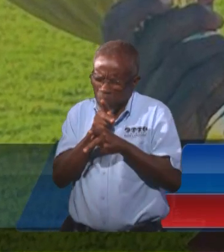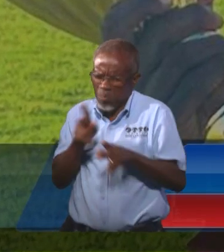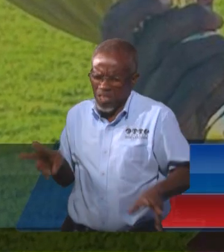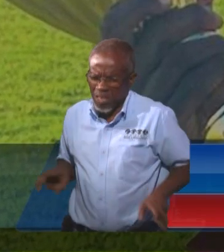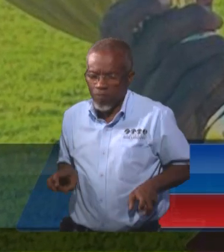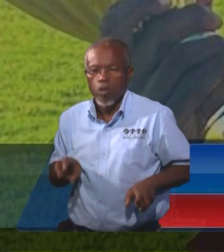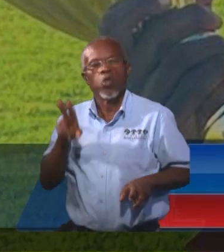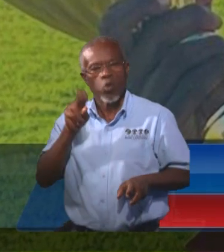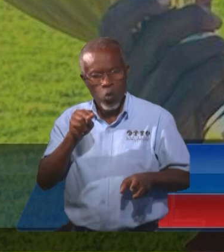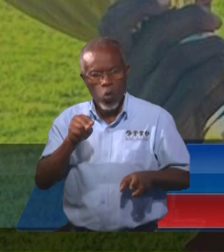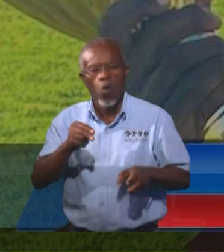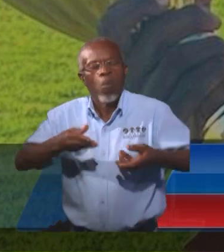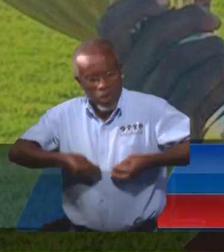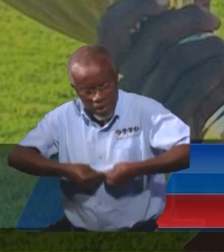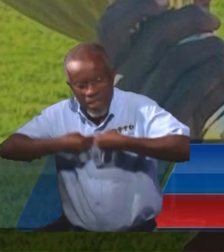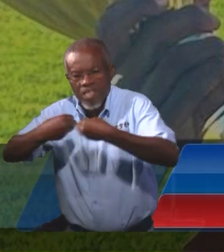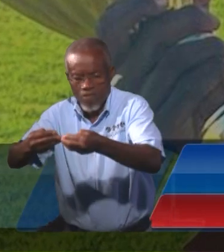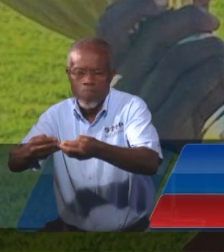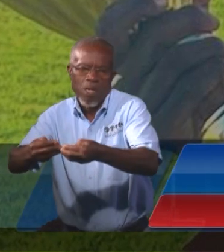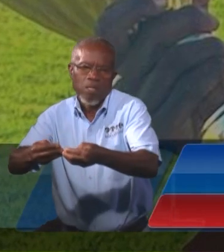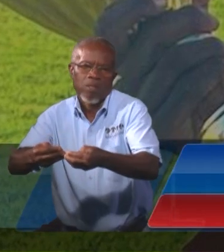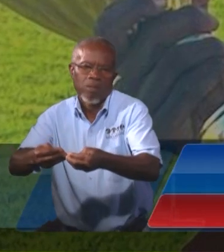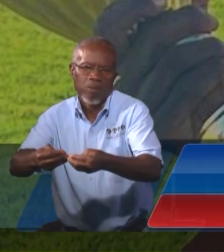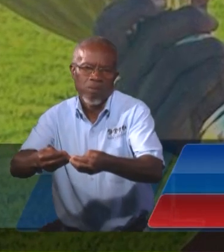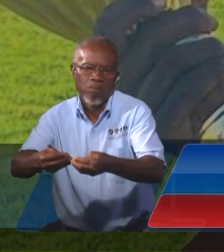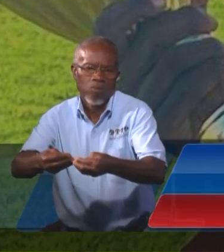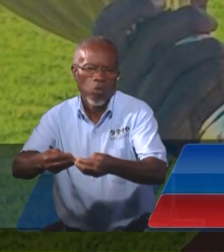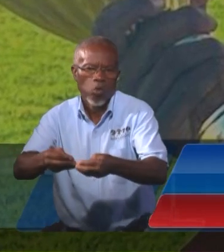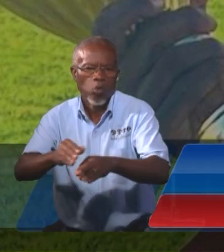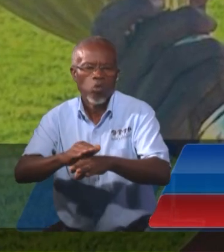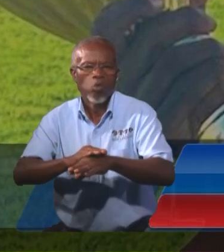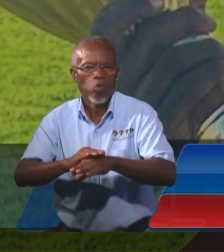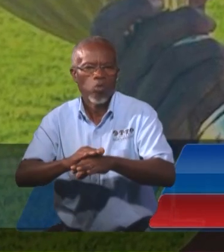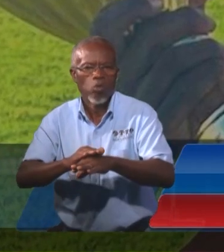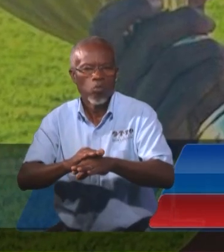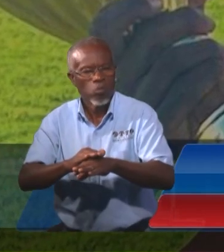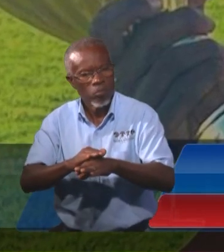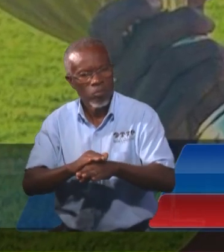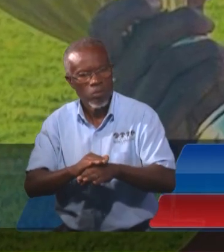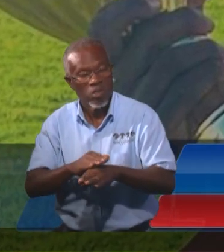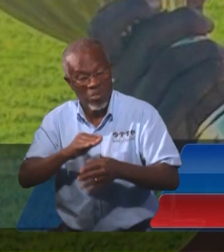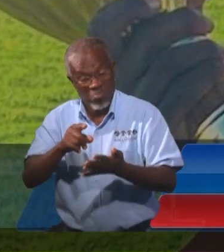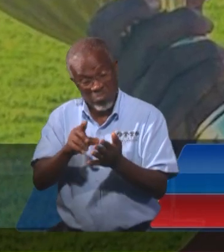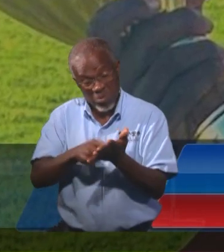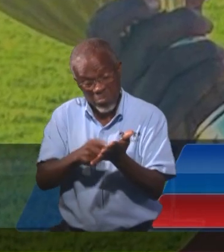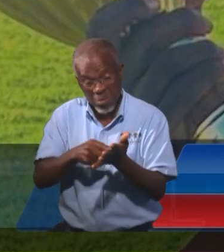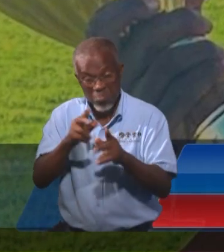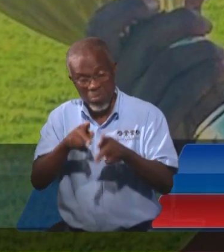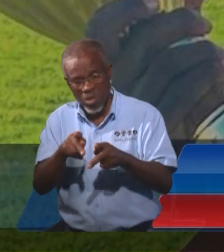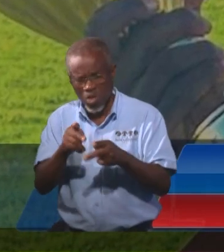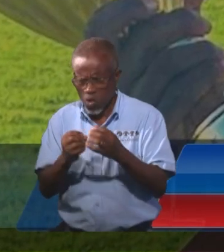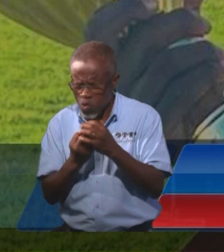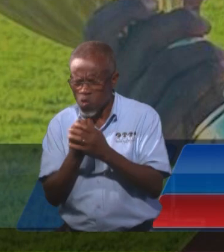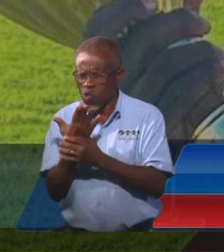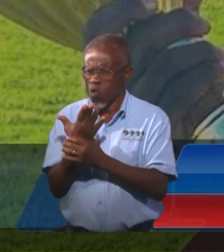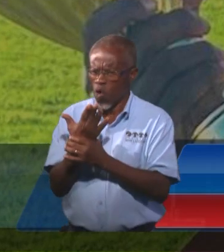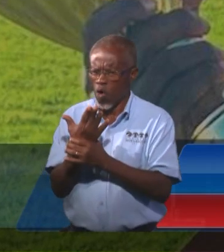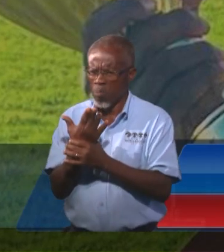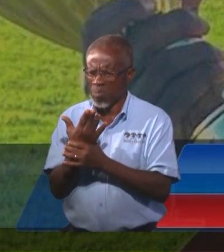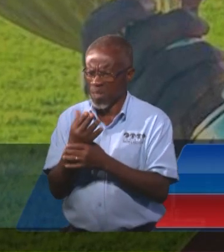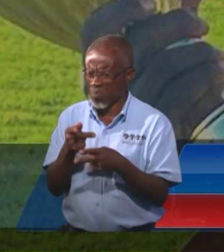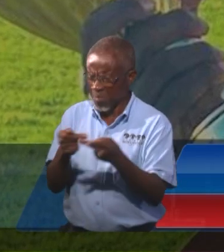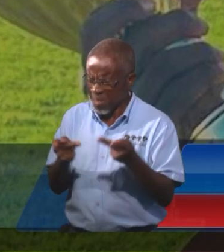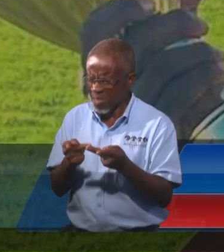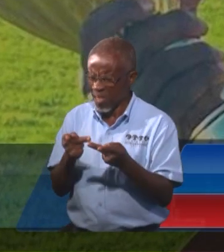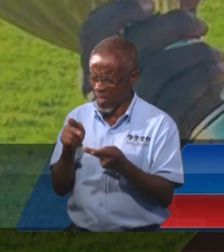from. You know, I think that sometimes some people would, grow up in some places and be ashamed of it. I am not ashamed